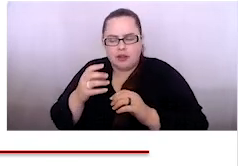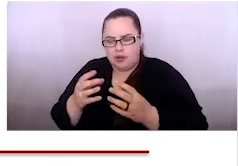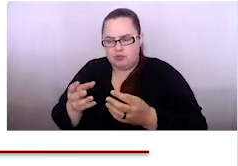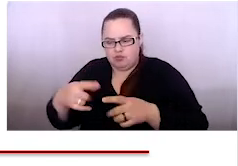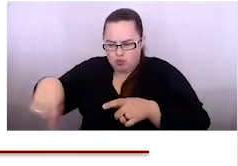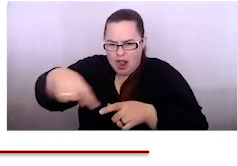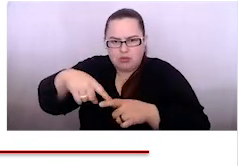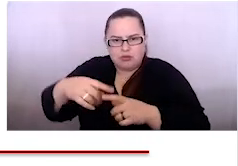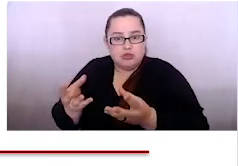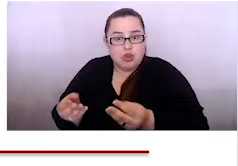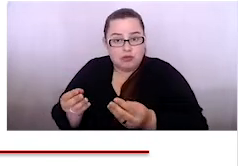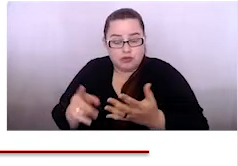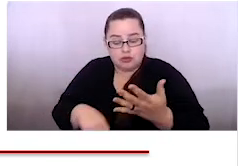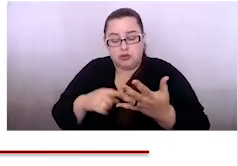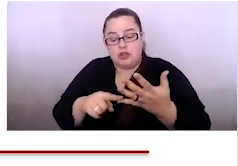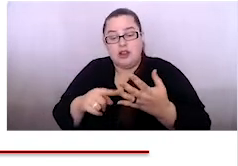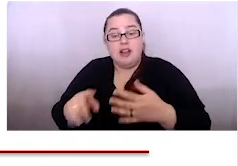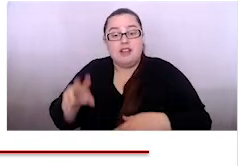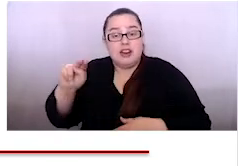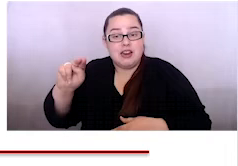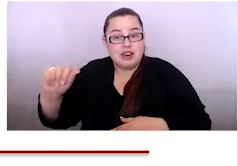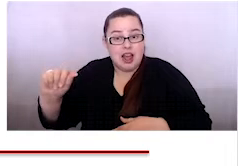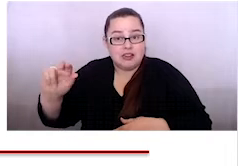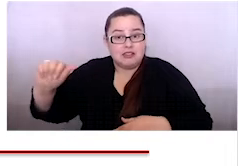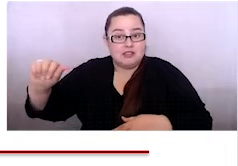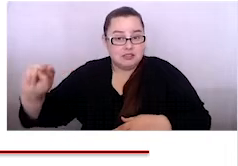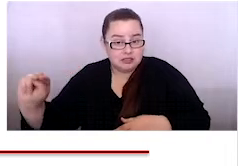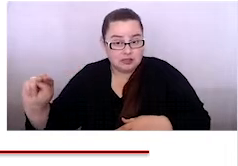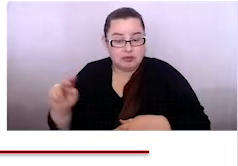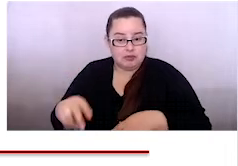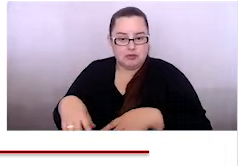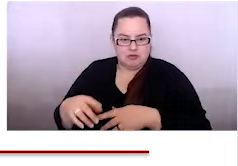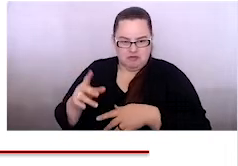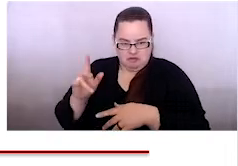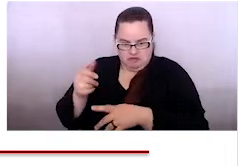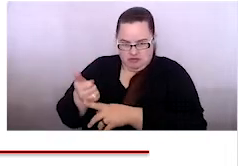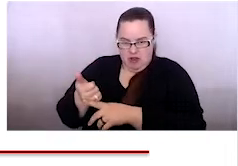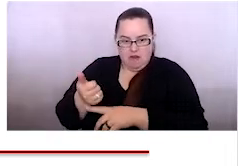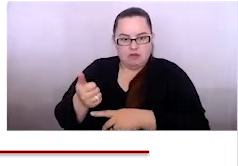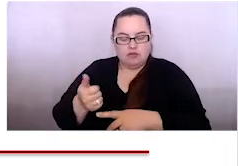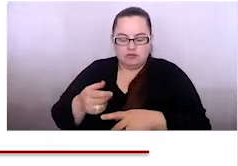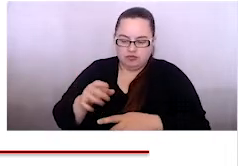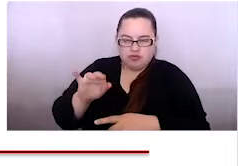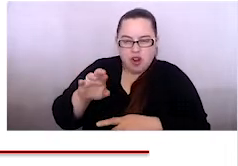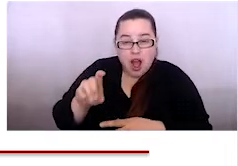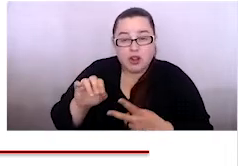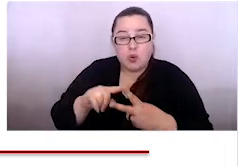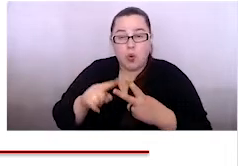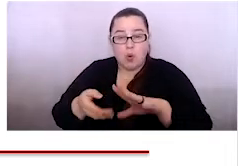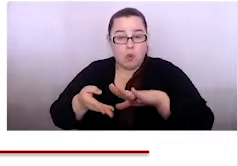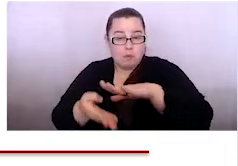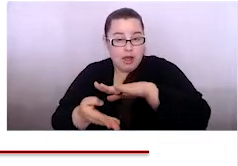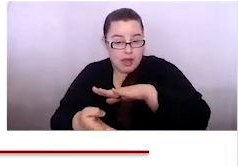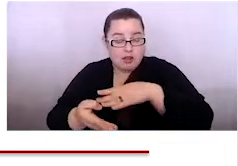have naan bread, which is a fried bread, or can be oven baked, that also is a flat breaded